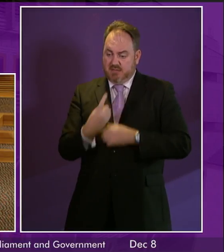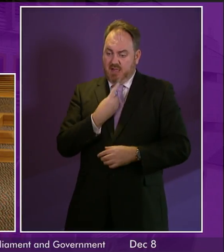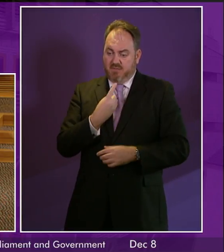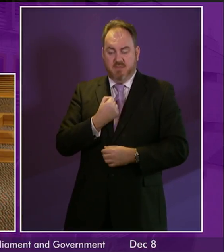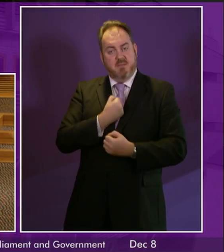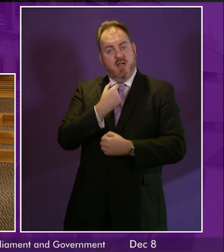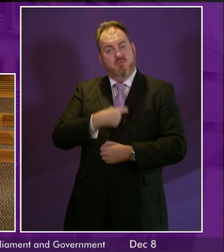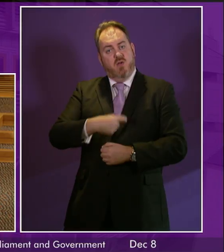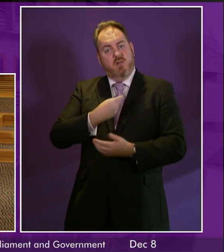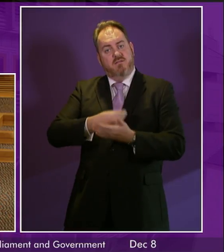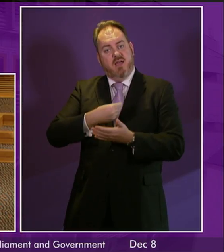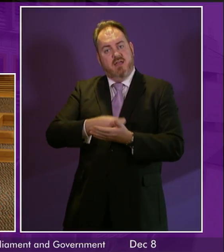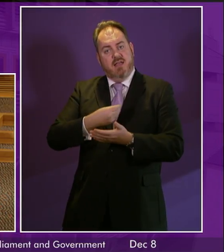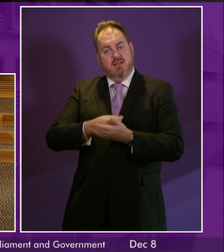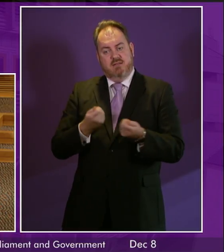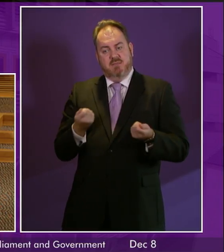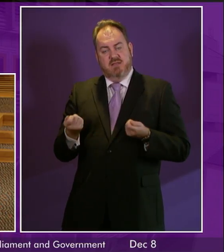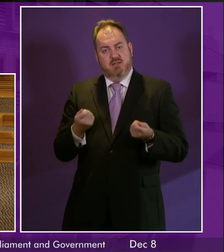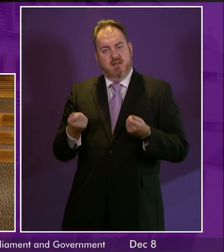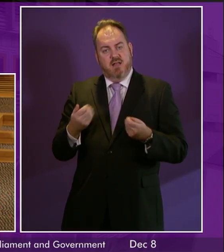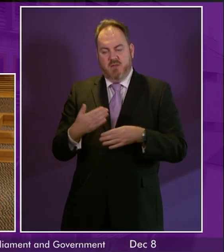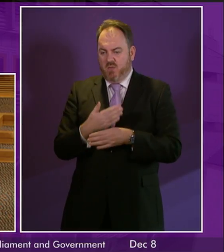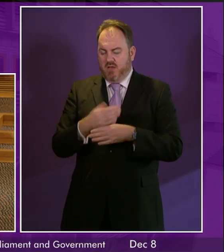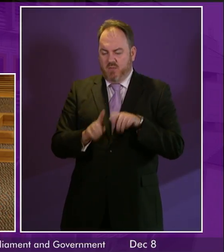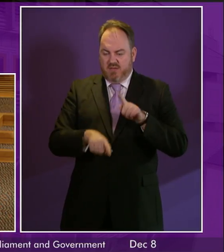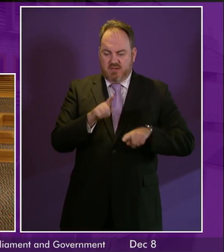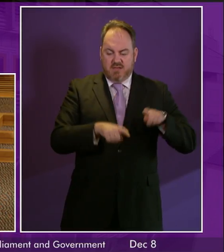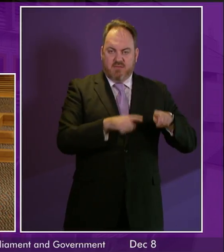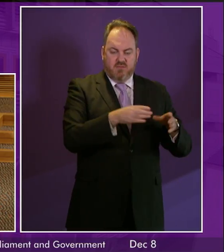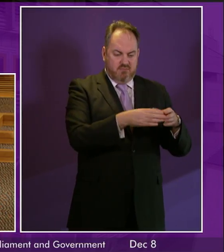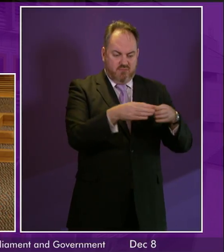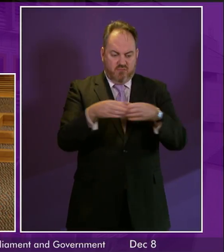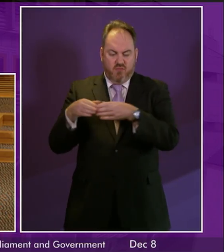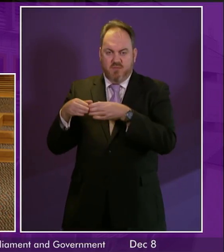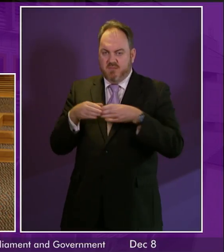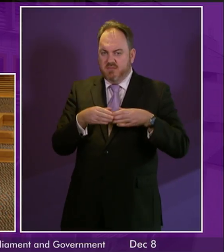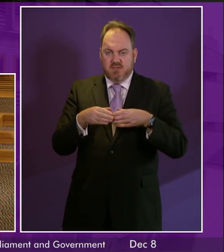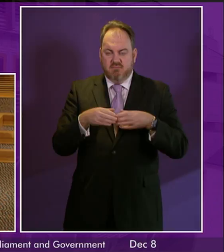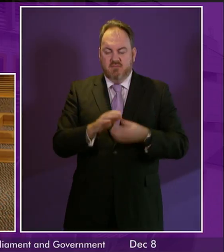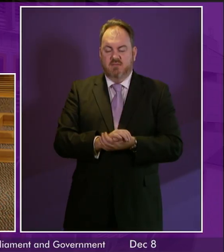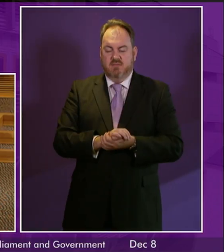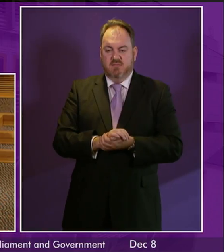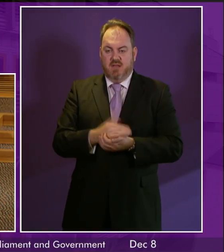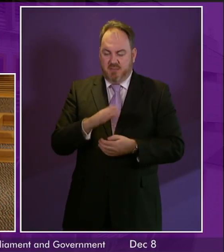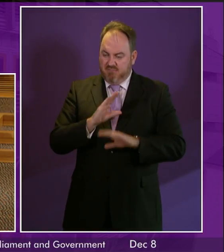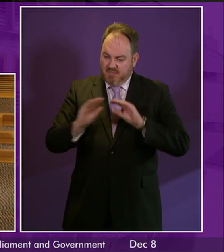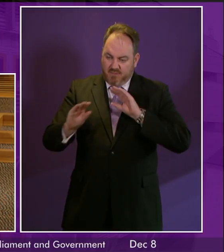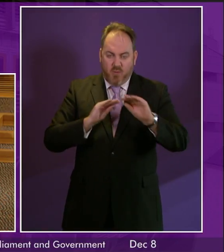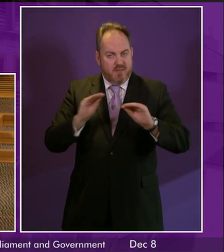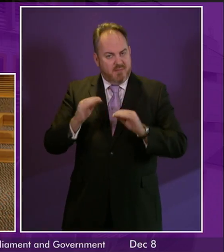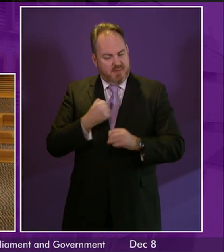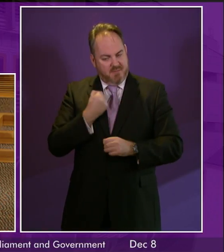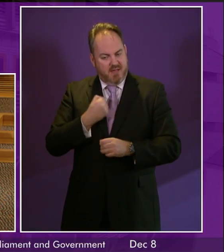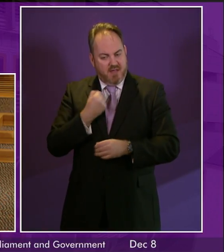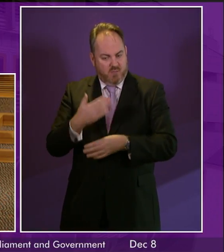ensure that all relevant Joint Exchequer Committee meetings, quadrilaterals, trilaterals and others are also informed to the relevant committee. So we are not complacent, so much so